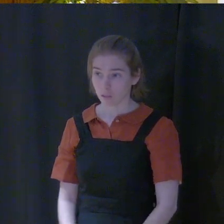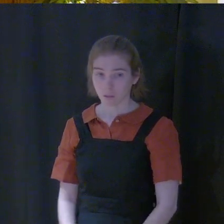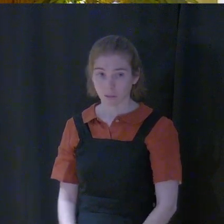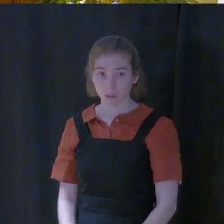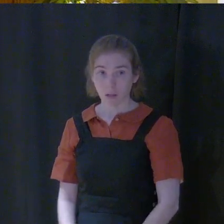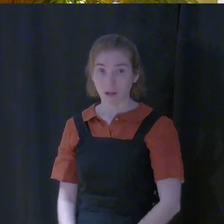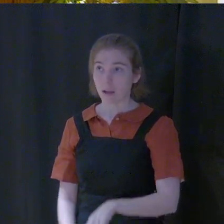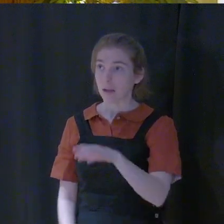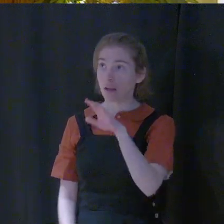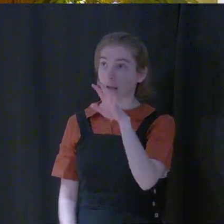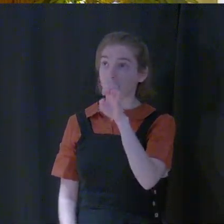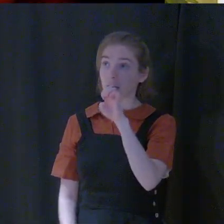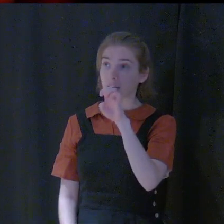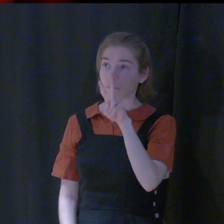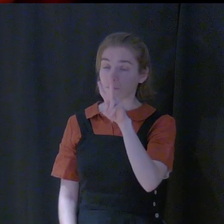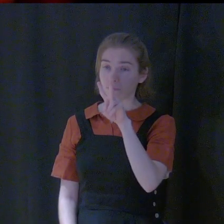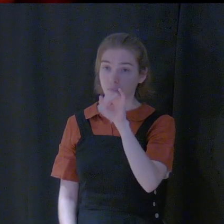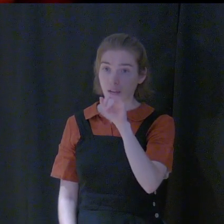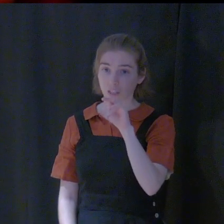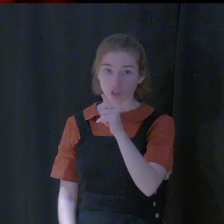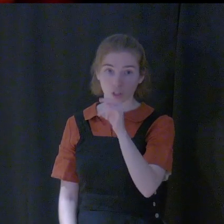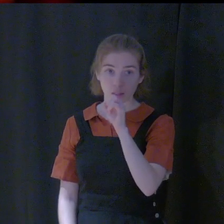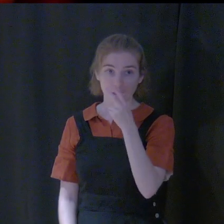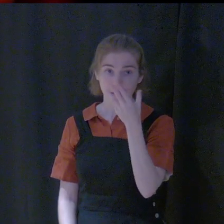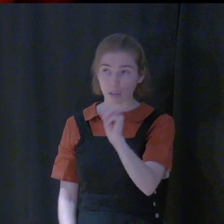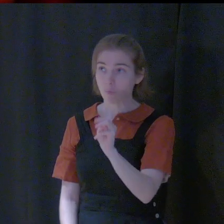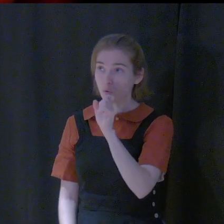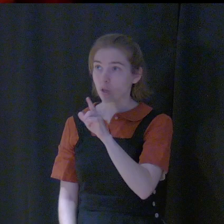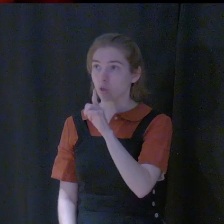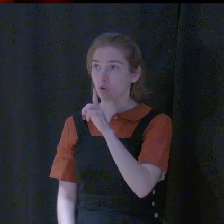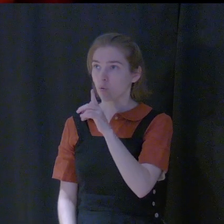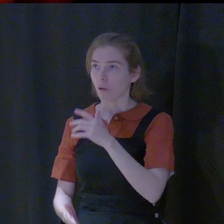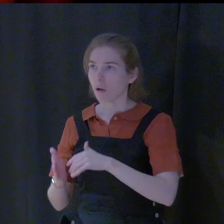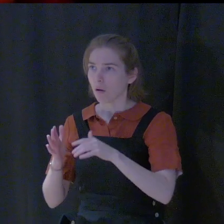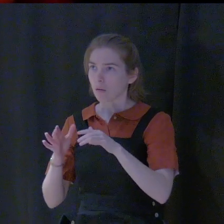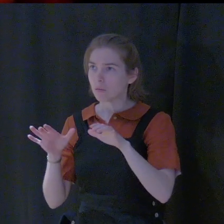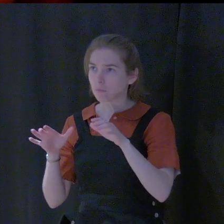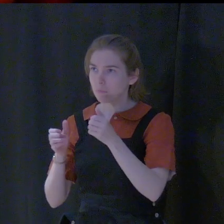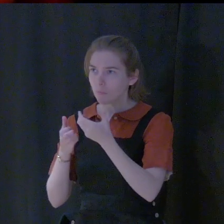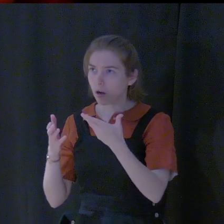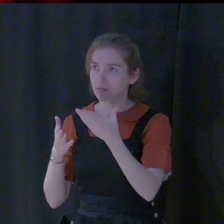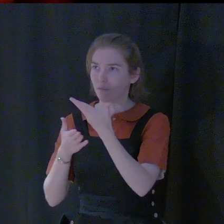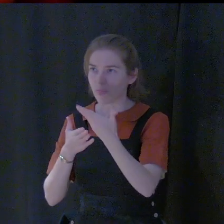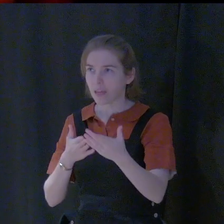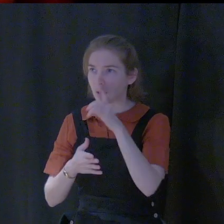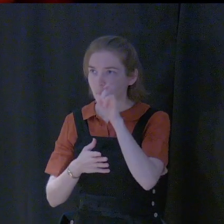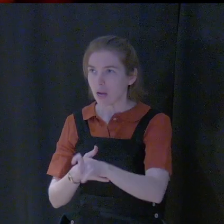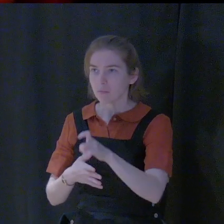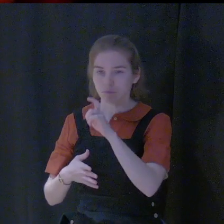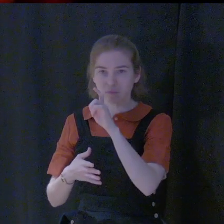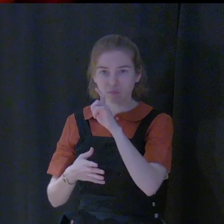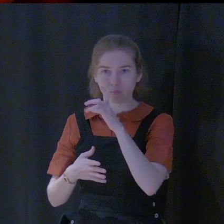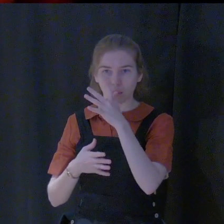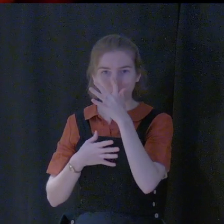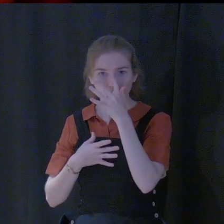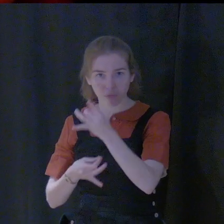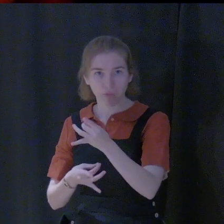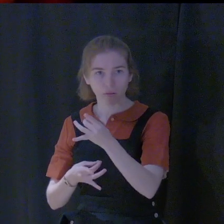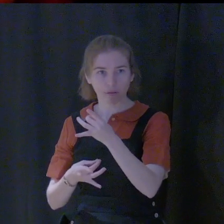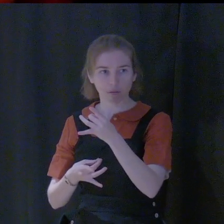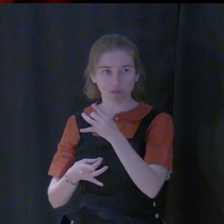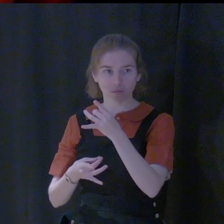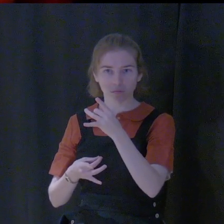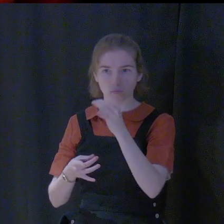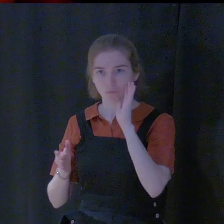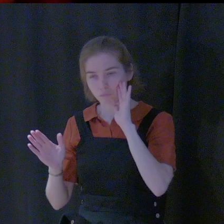Evangelism, page 123, says this: we must do something out of the common cause of things that must arrest the attention.